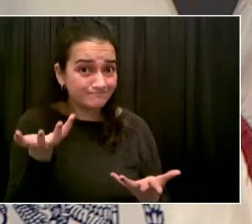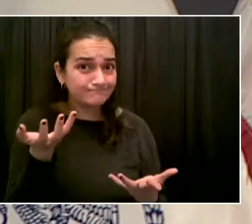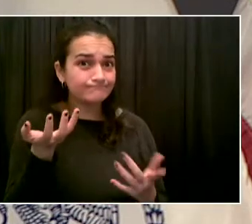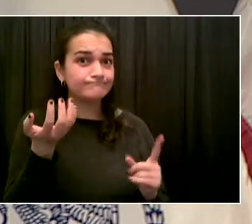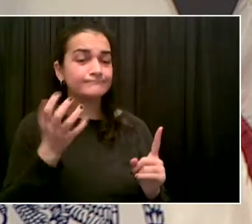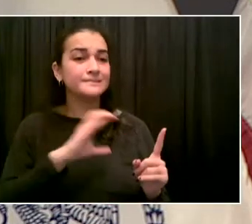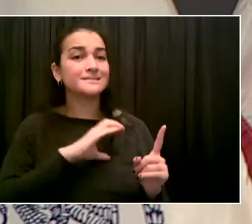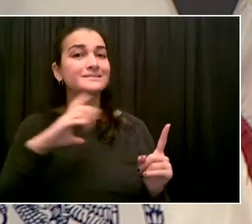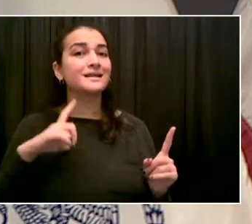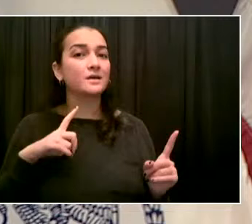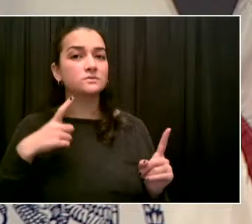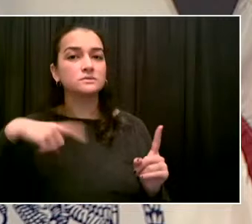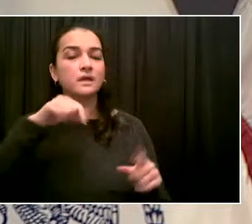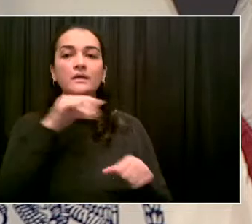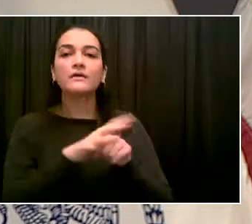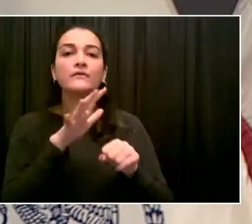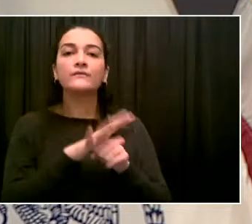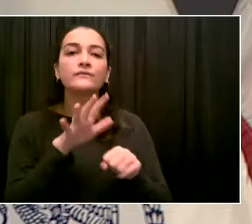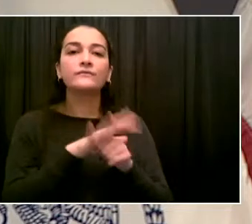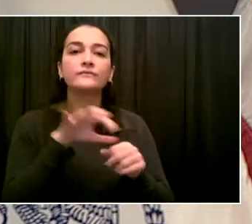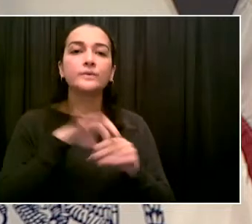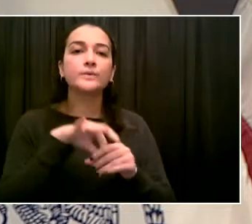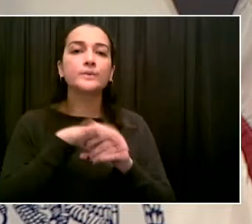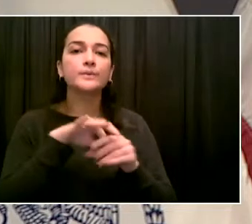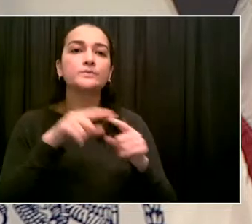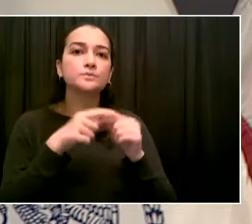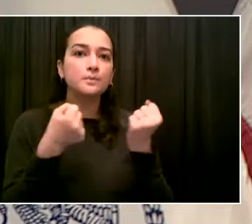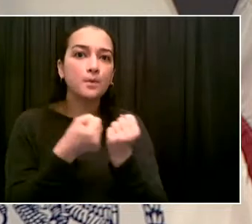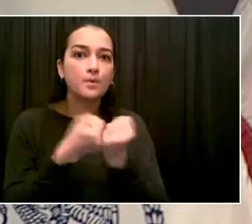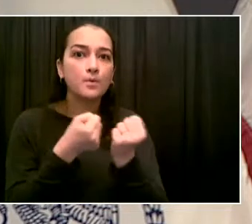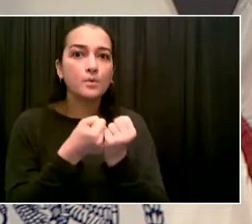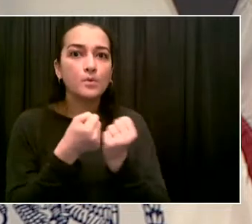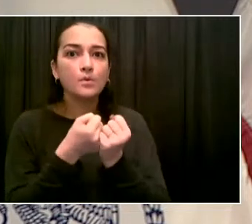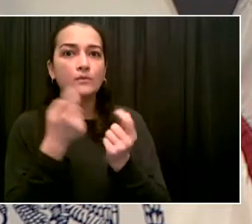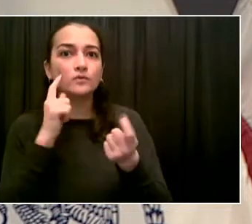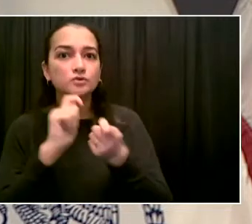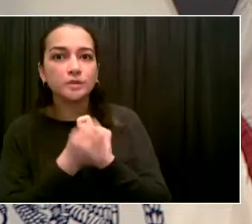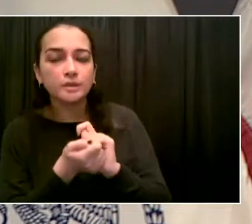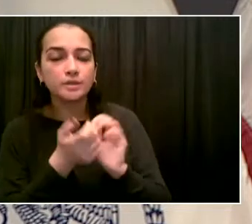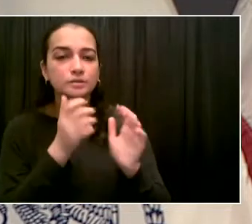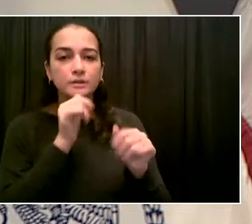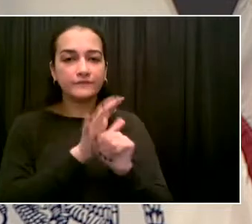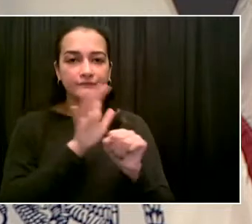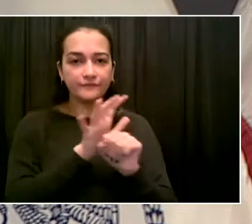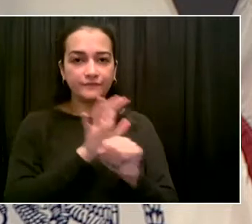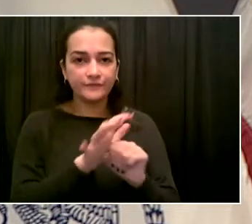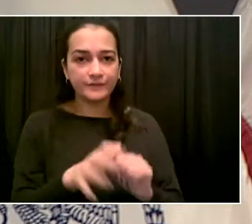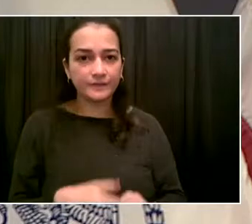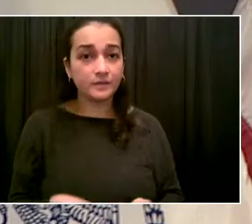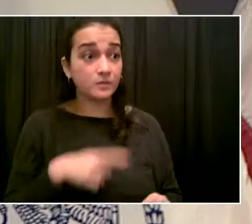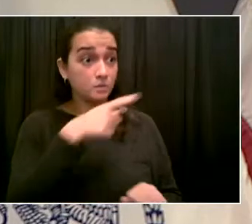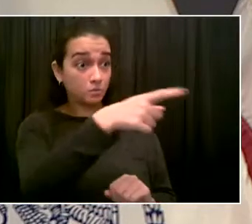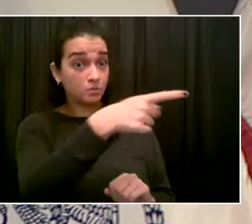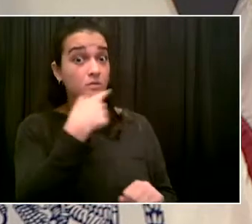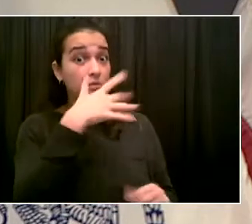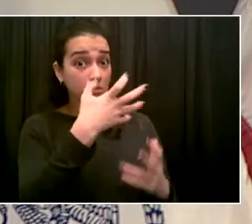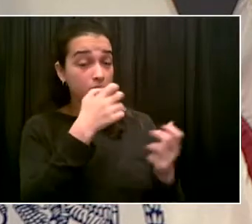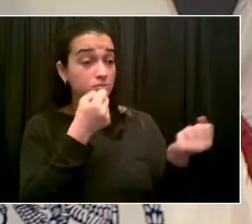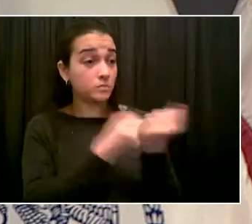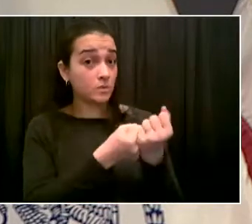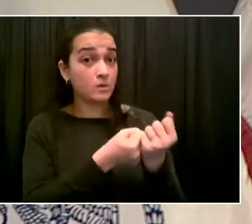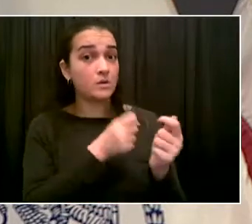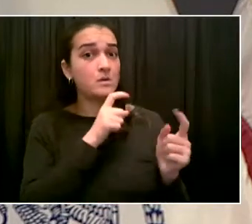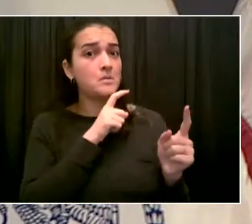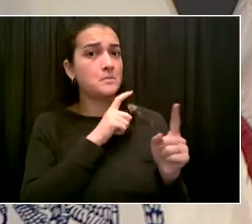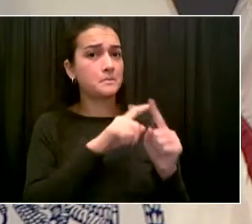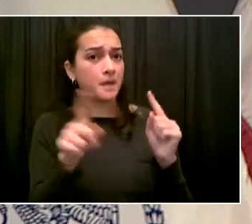support the rezoning. Are you concerned now that it's going to fail, and what are you doing to ensure that it passes if that is what you want to